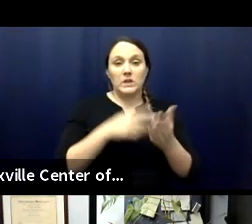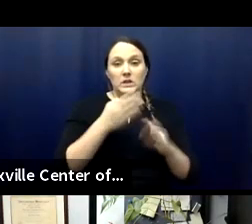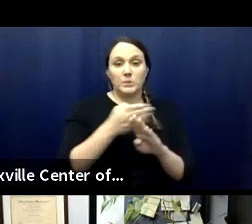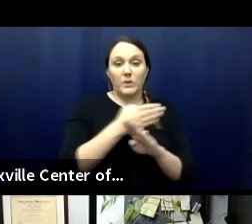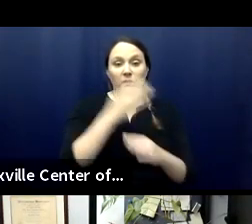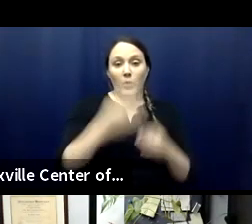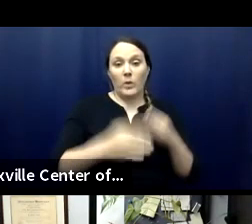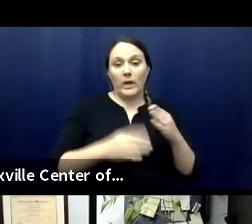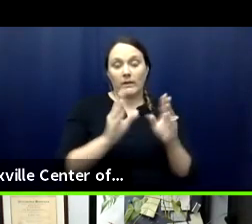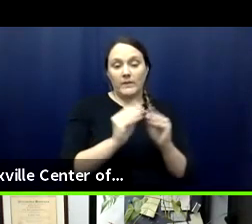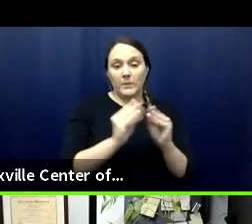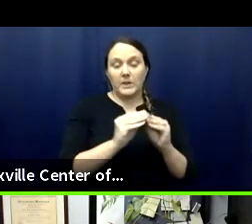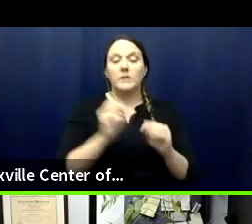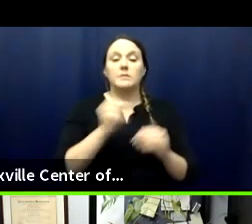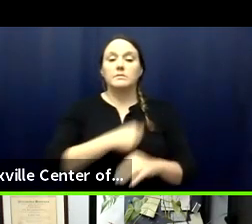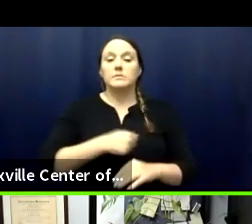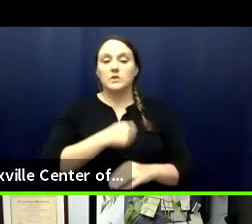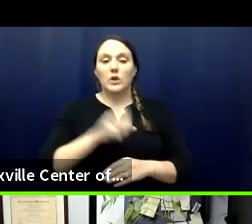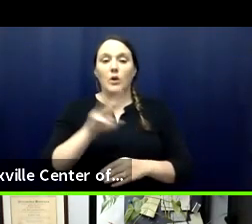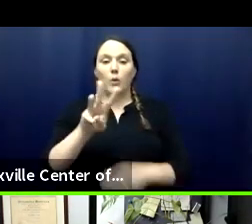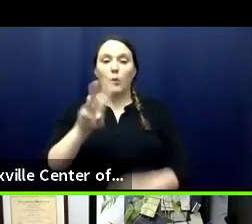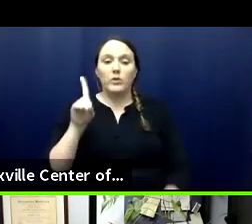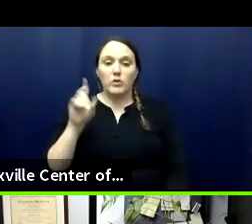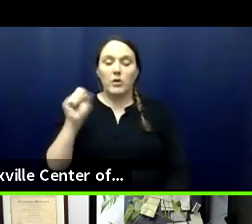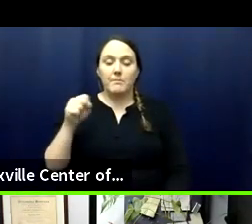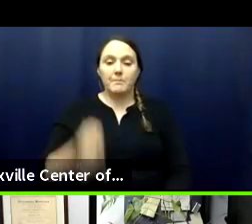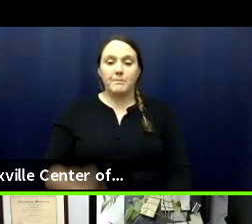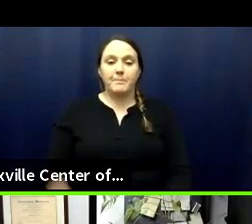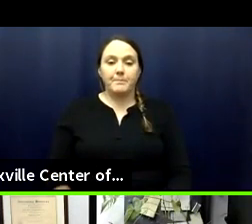Yeah, okay. So it would be a withdrawal motion.